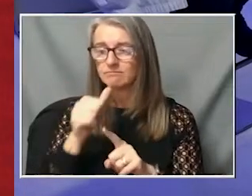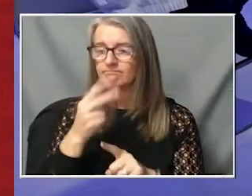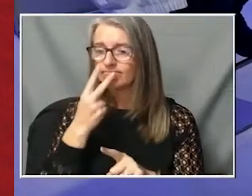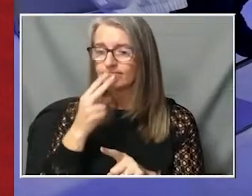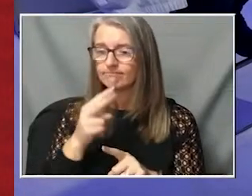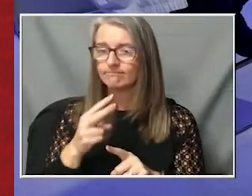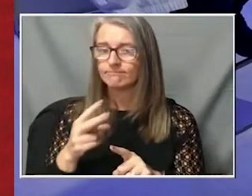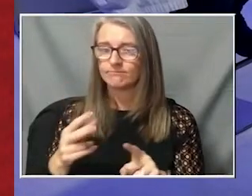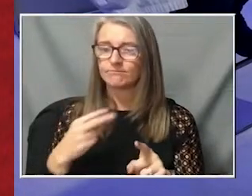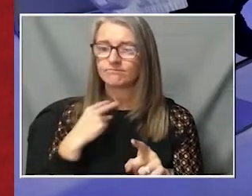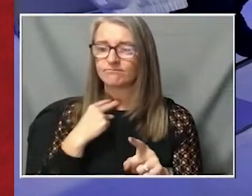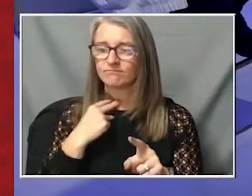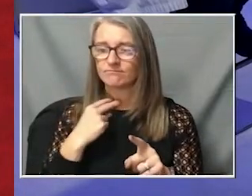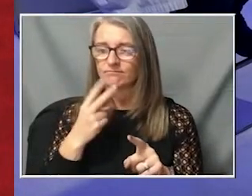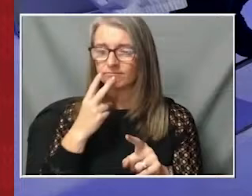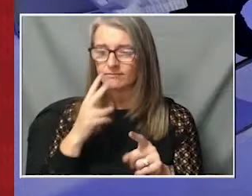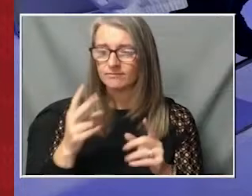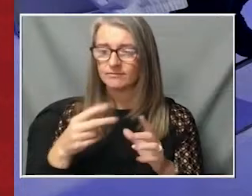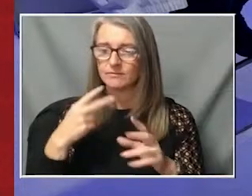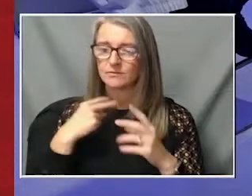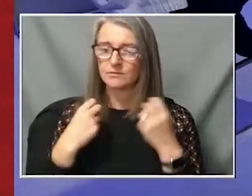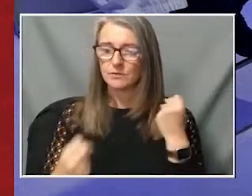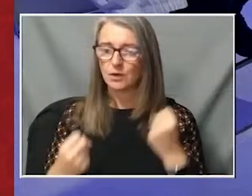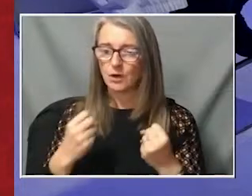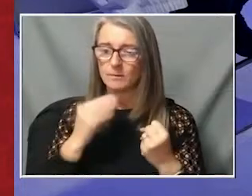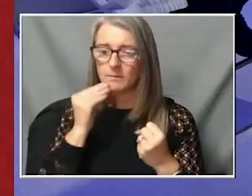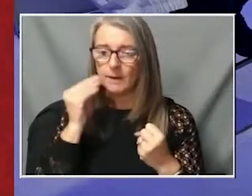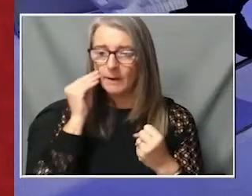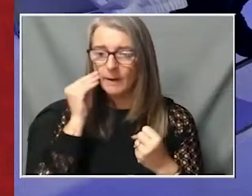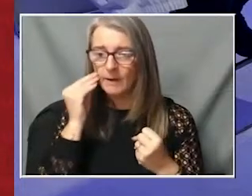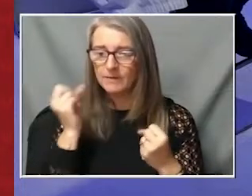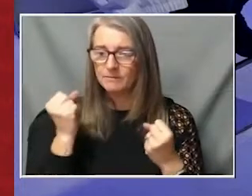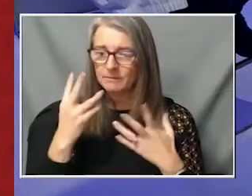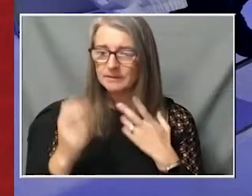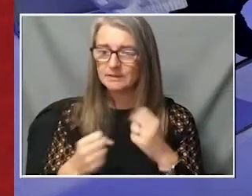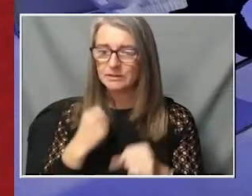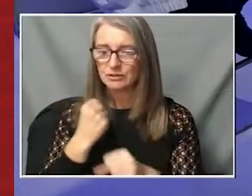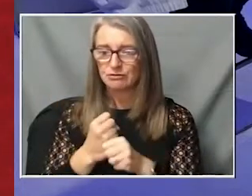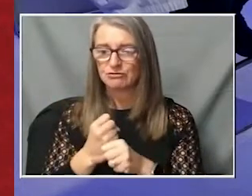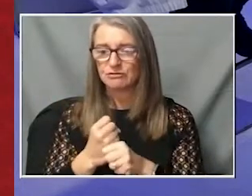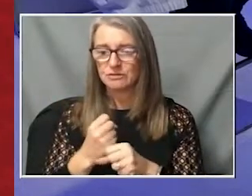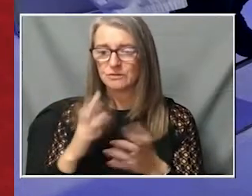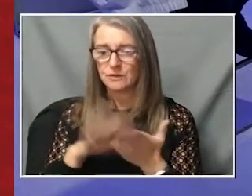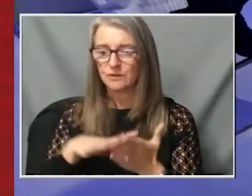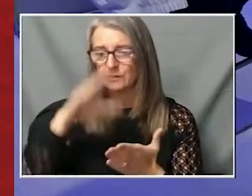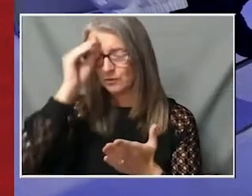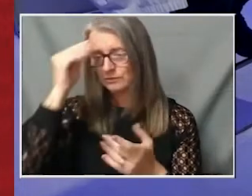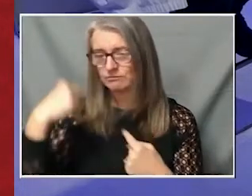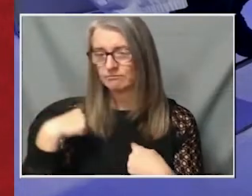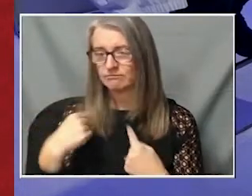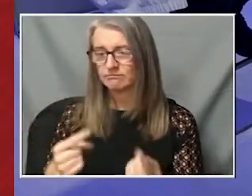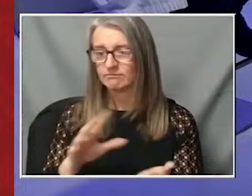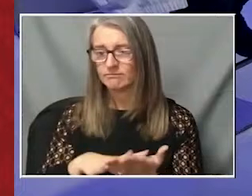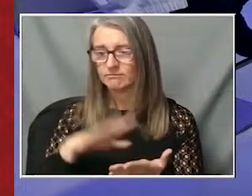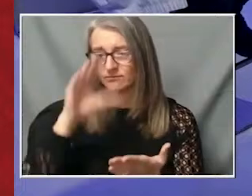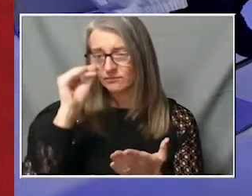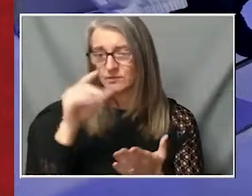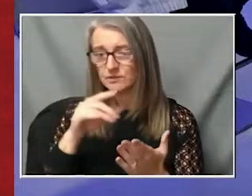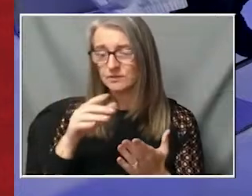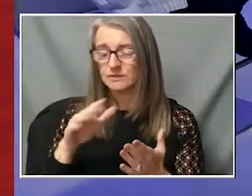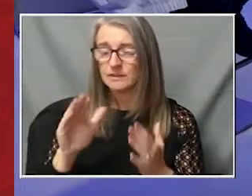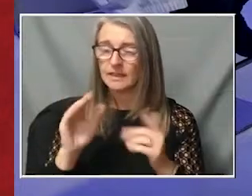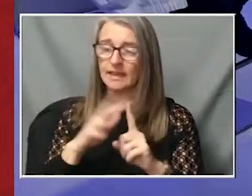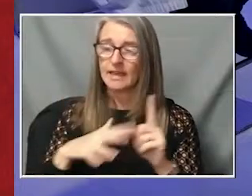in a car with cigarette smoke for years, and in my house for years. It's like, gosh, we've learned so much, and that's why I want to ask you, Dr. Barkman, as an